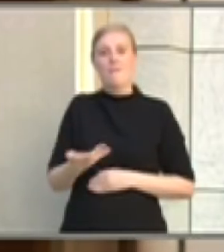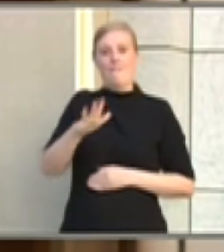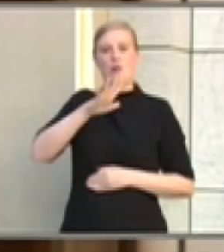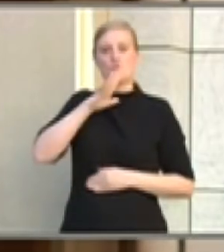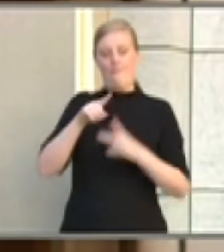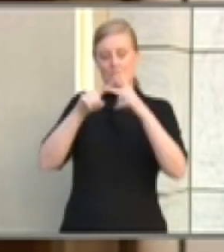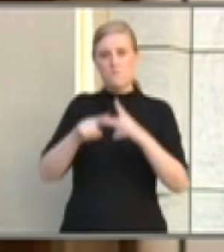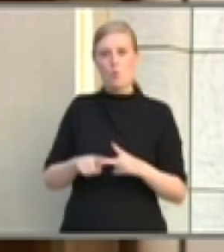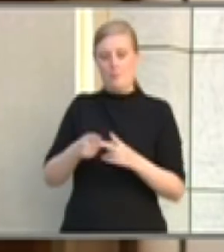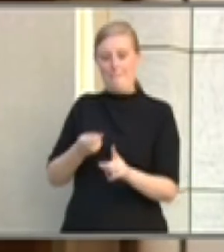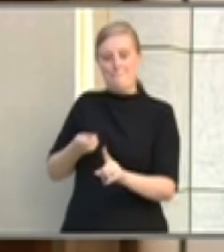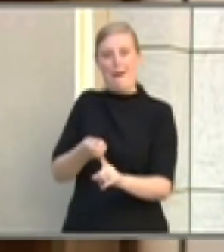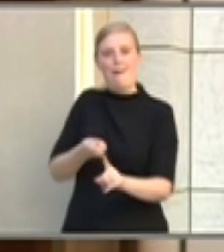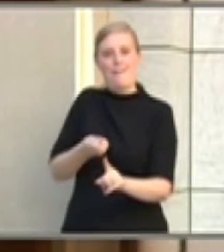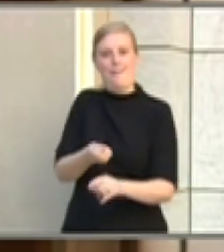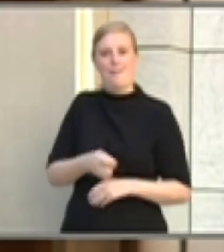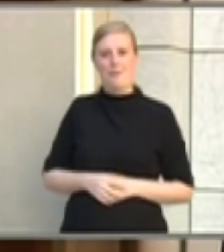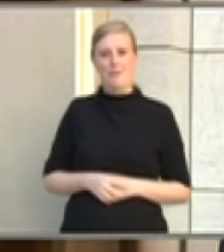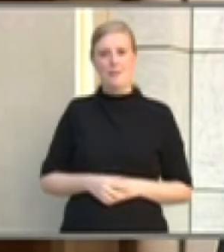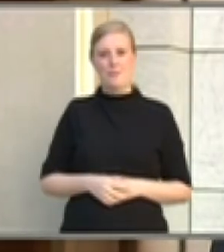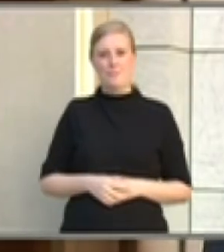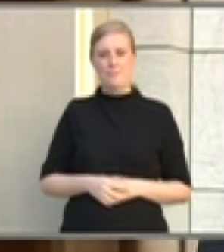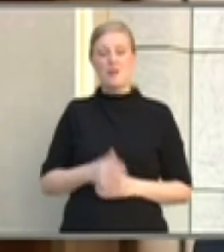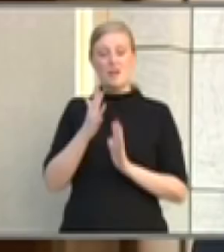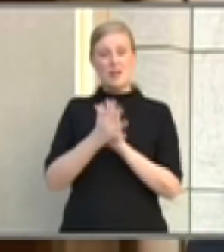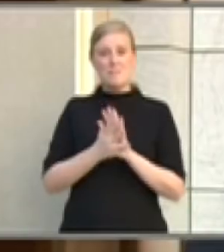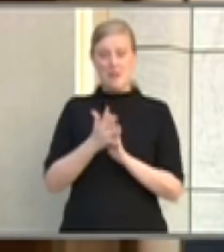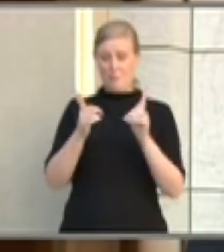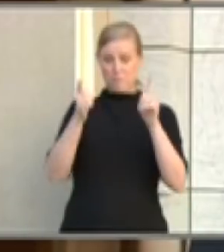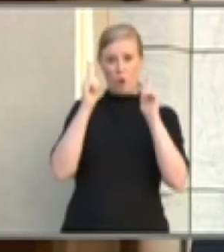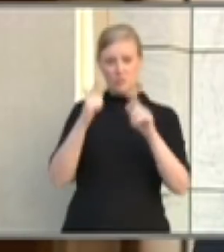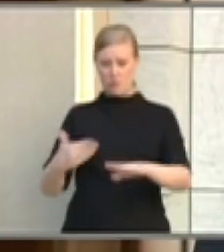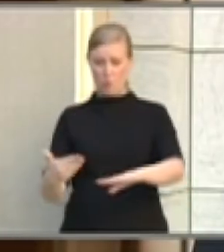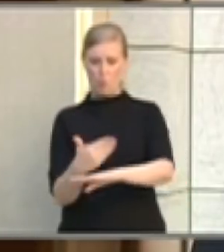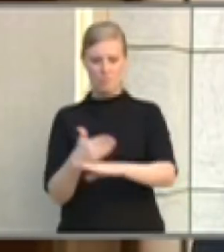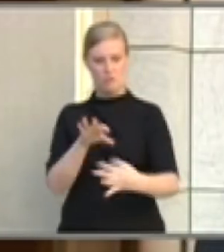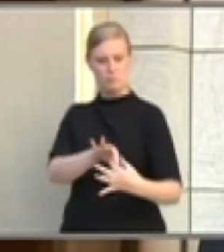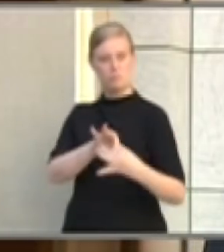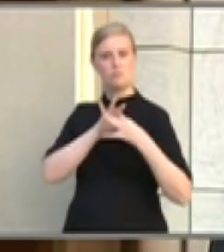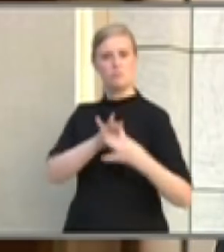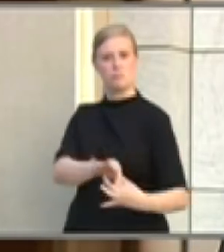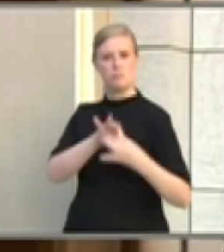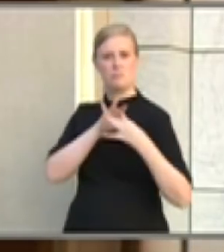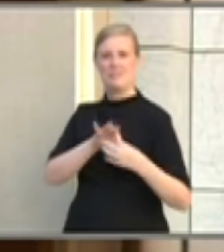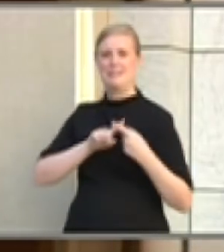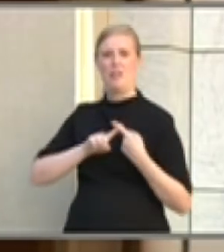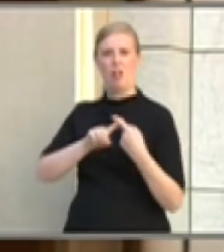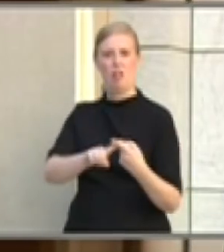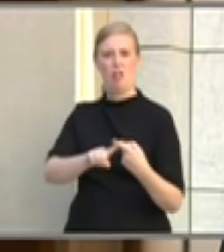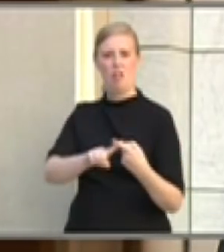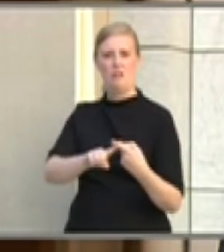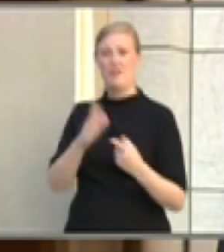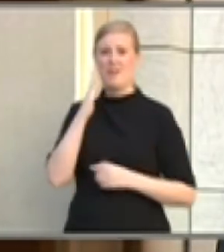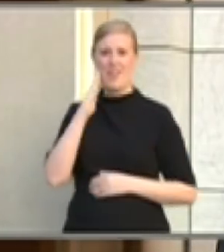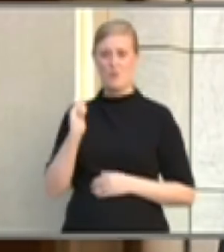payment to keep Australians in their jobs, even when the work may dry up. We